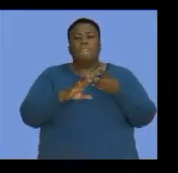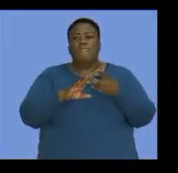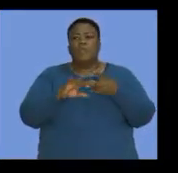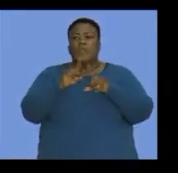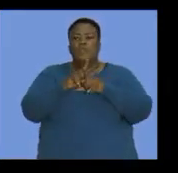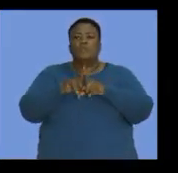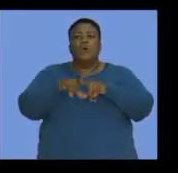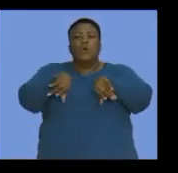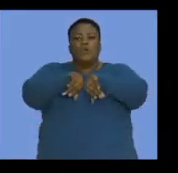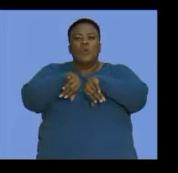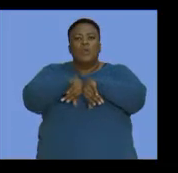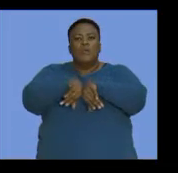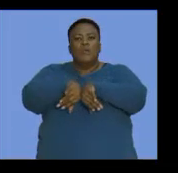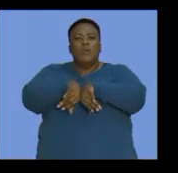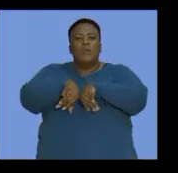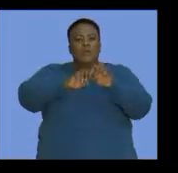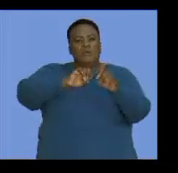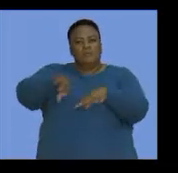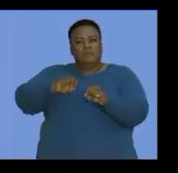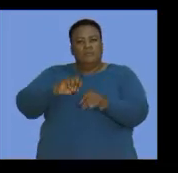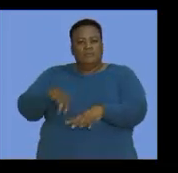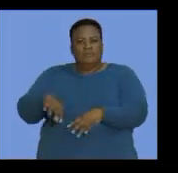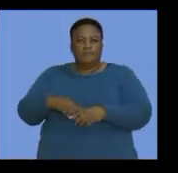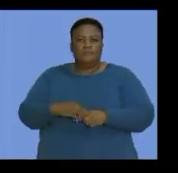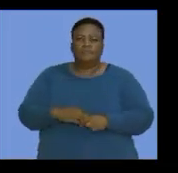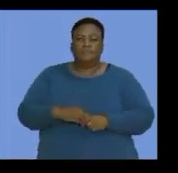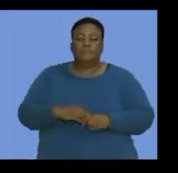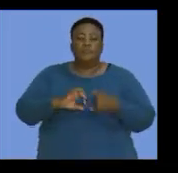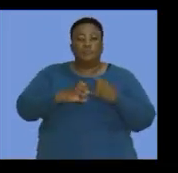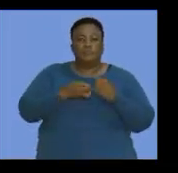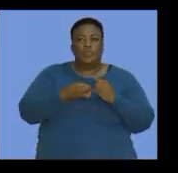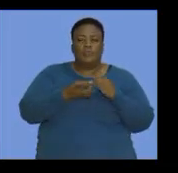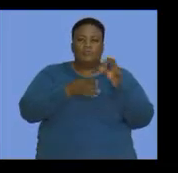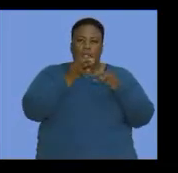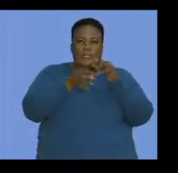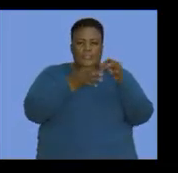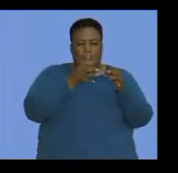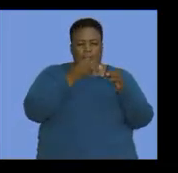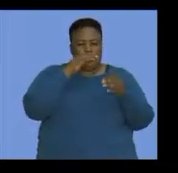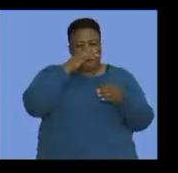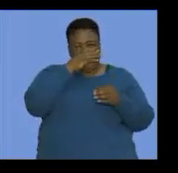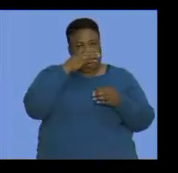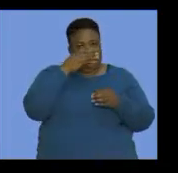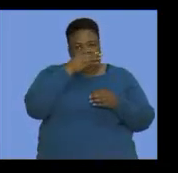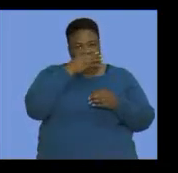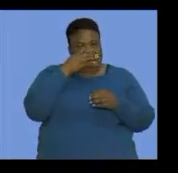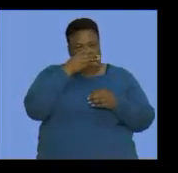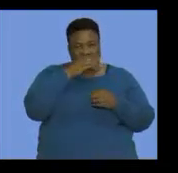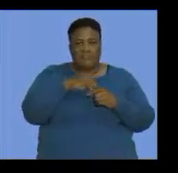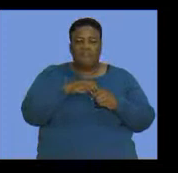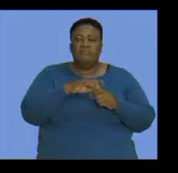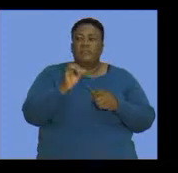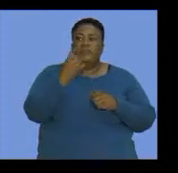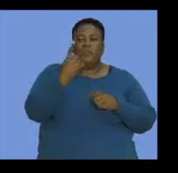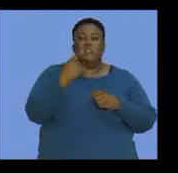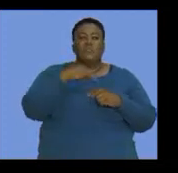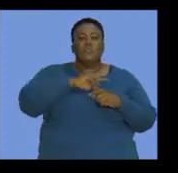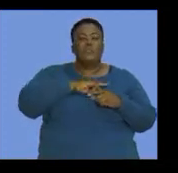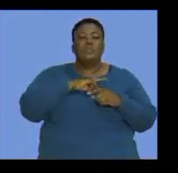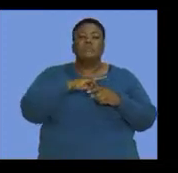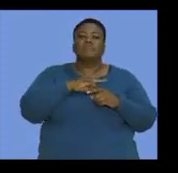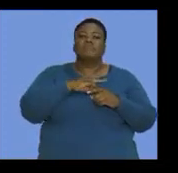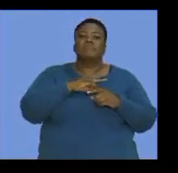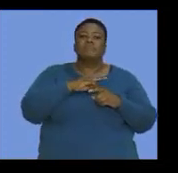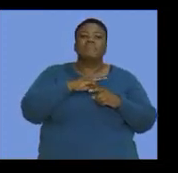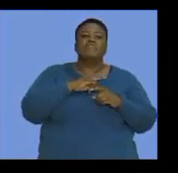solid waste disposal. Let's try and unpack the concepts in this lesson. So, firstly, we're going to spend some time looking